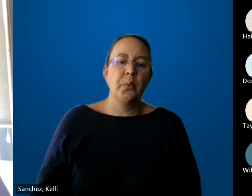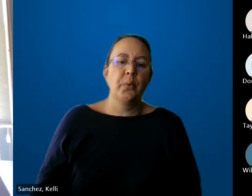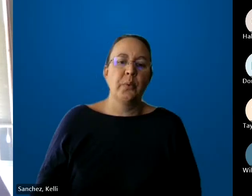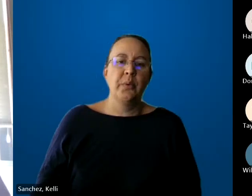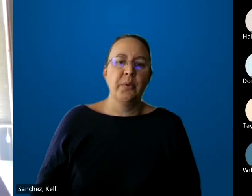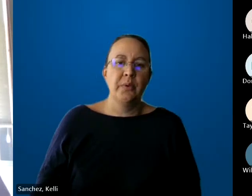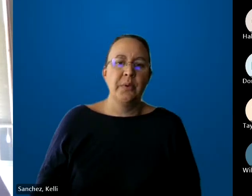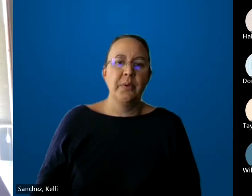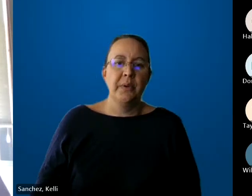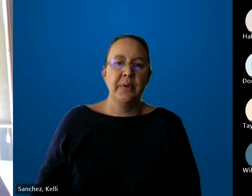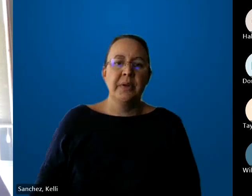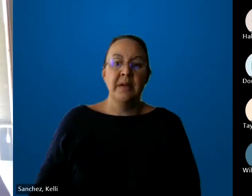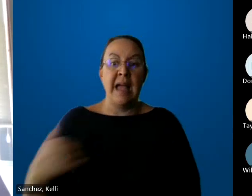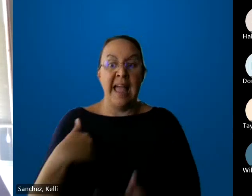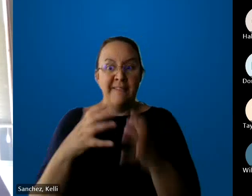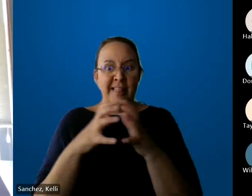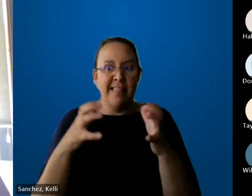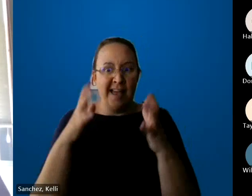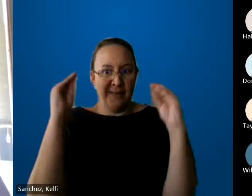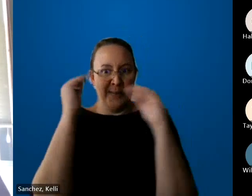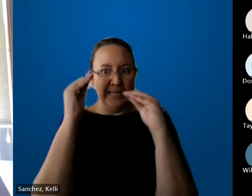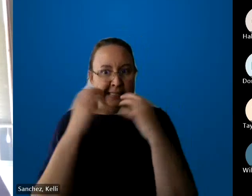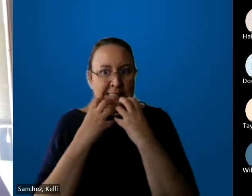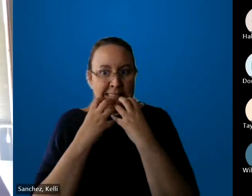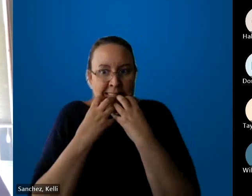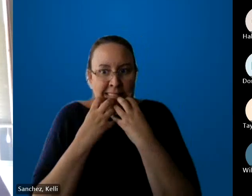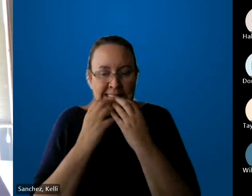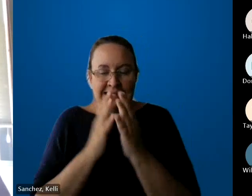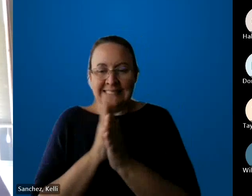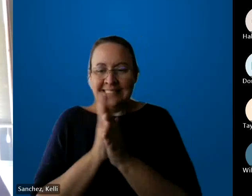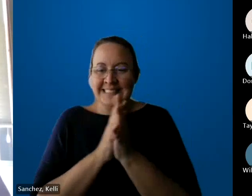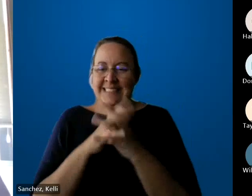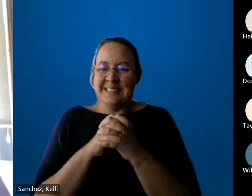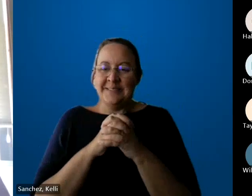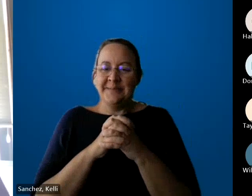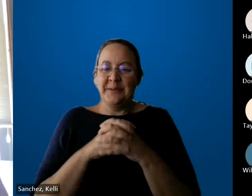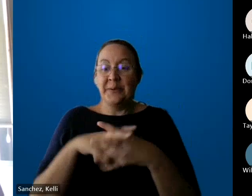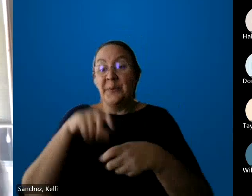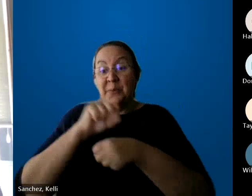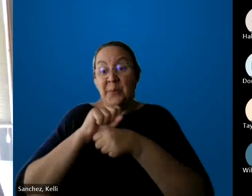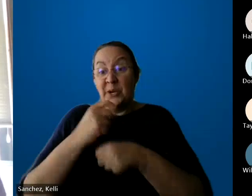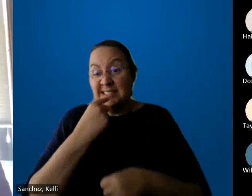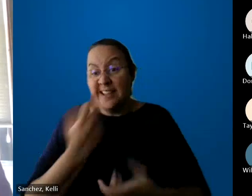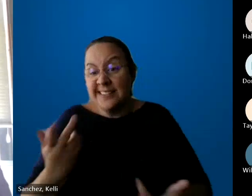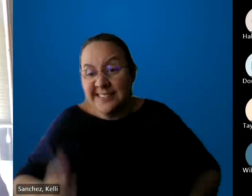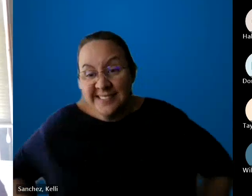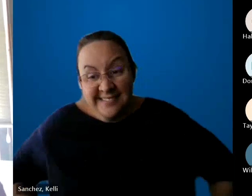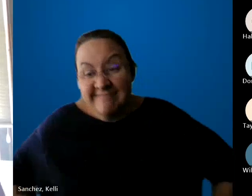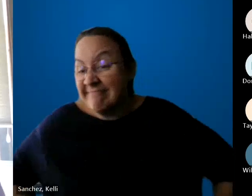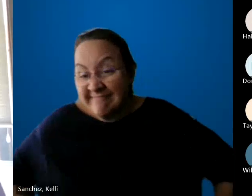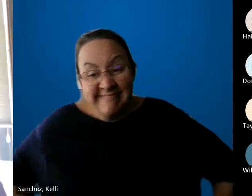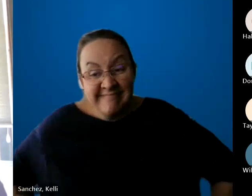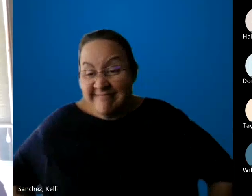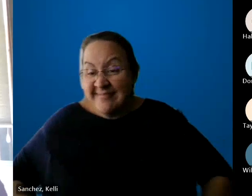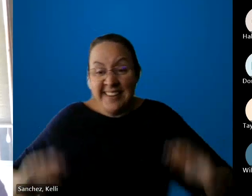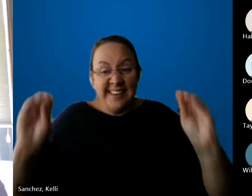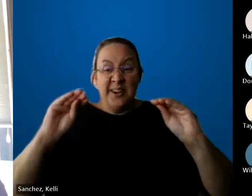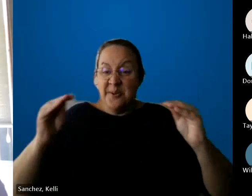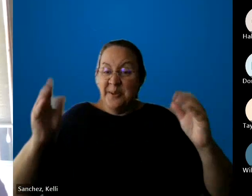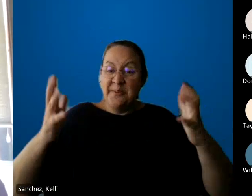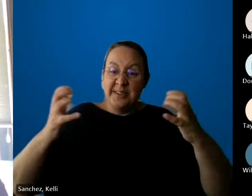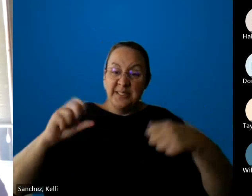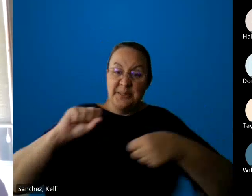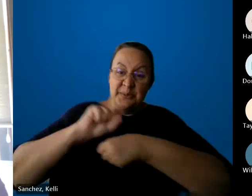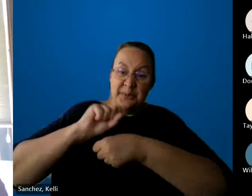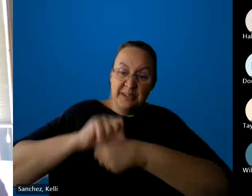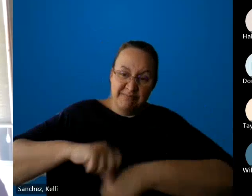on this. Yeah. I think, well, first of all, work sucks, right? Like nobody really Yeah. wants to work, right?